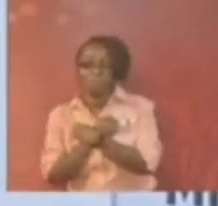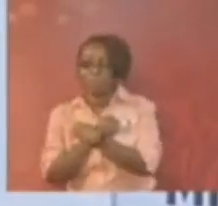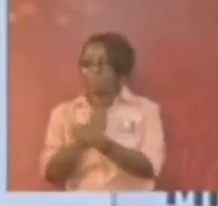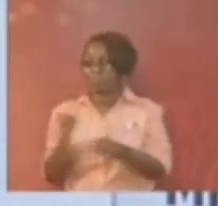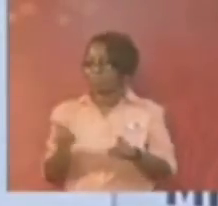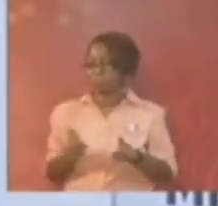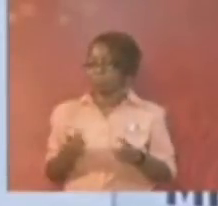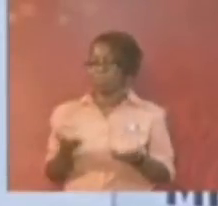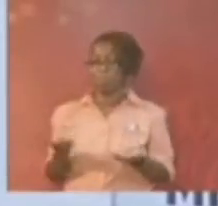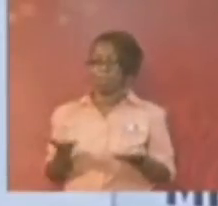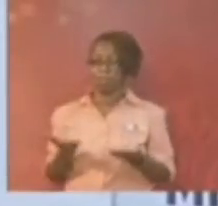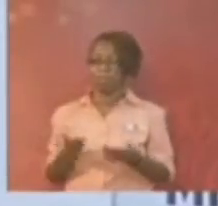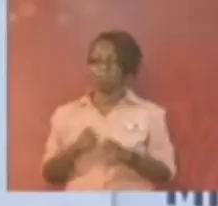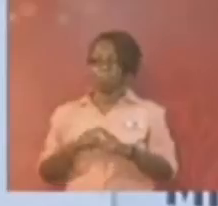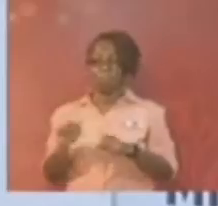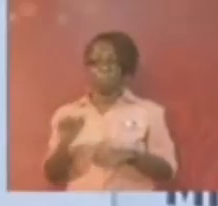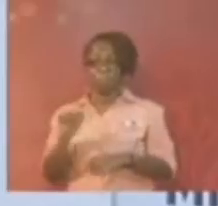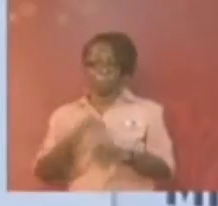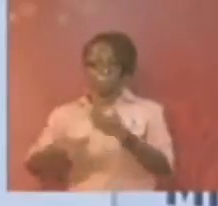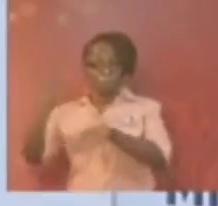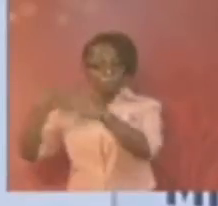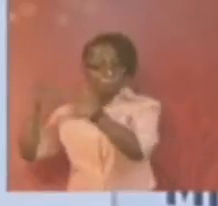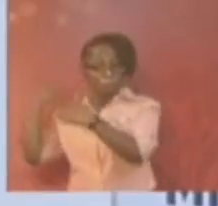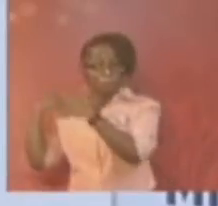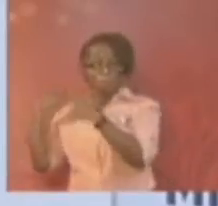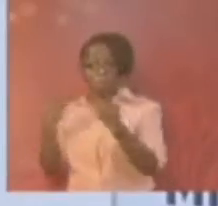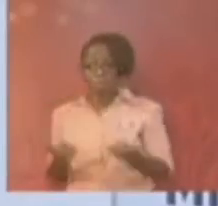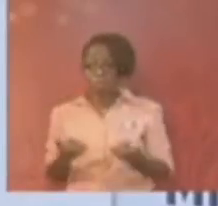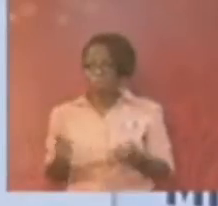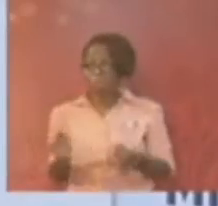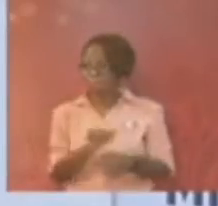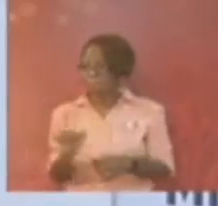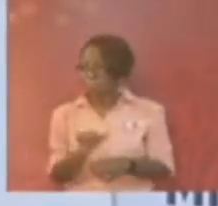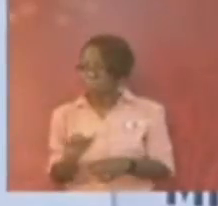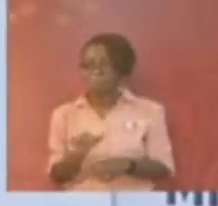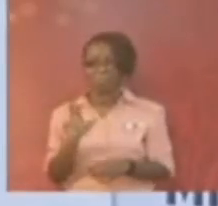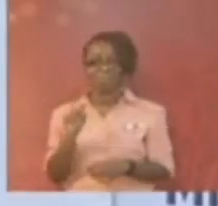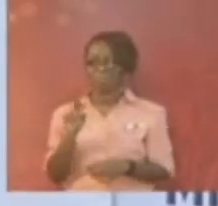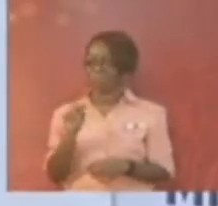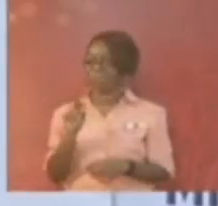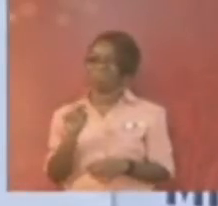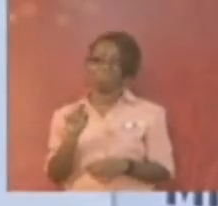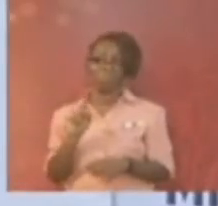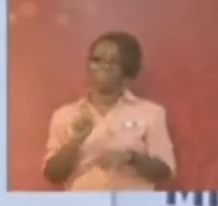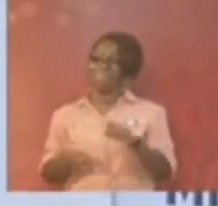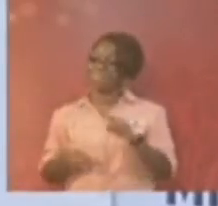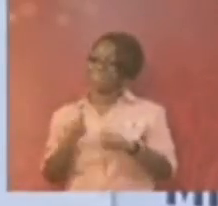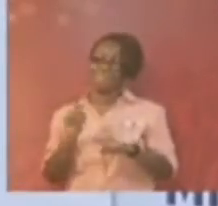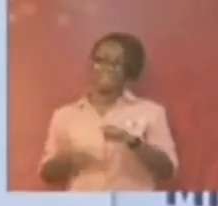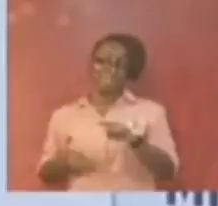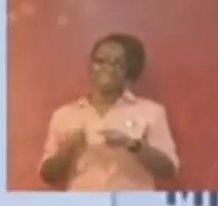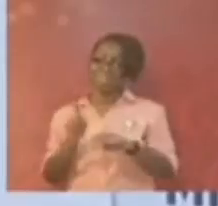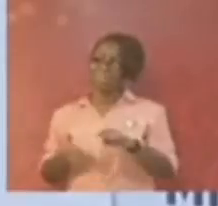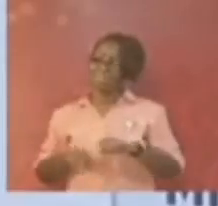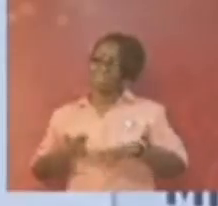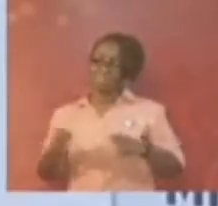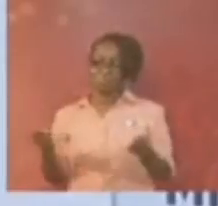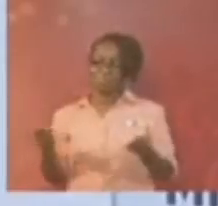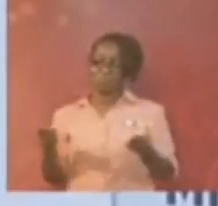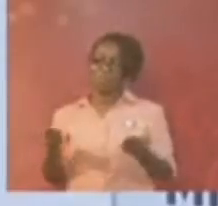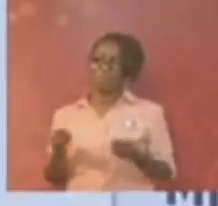be able to do the same way this year, or in some cases we're not going to be able to do them at all. So I'm going to share with you some